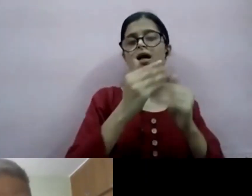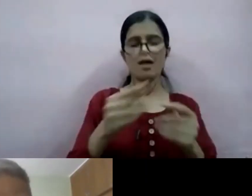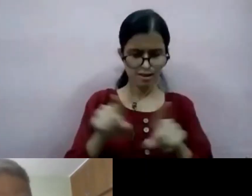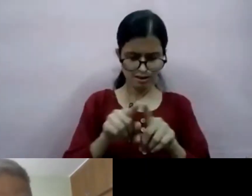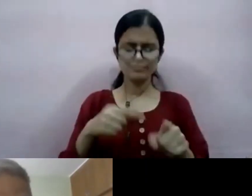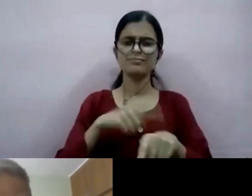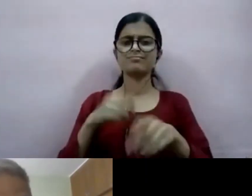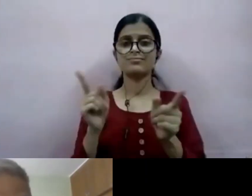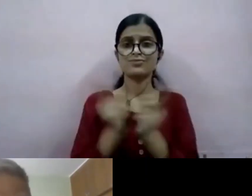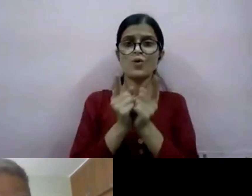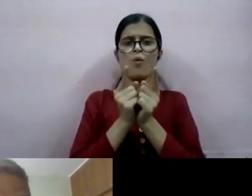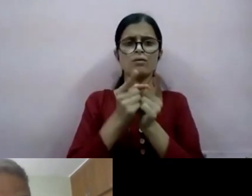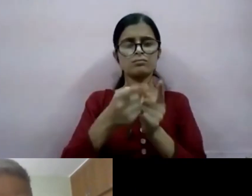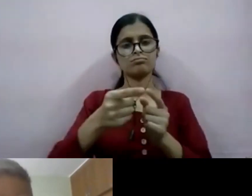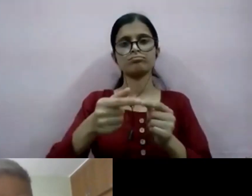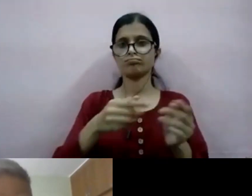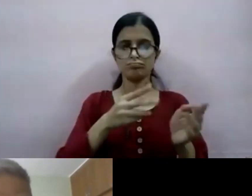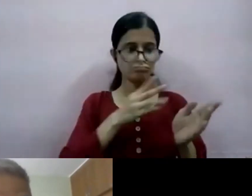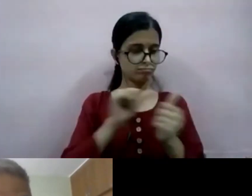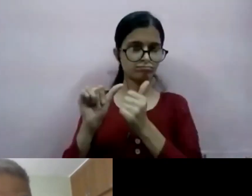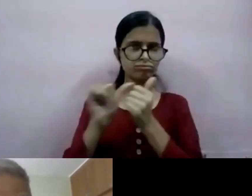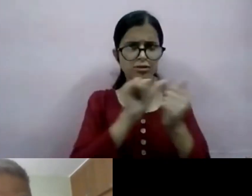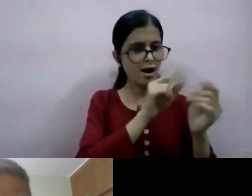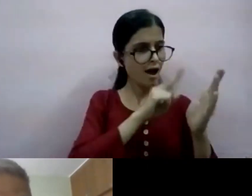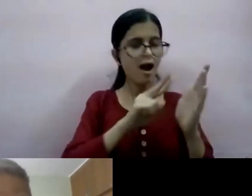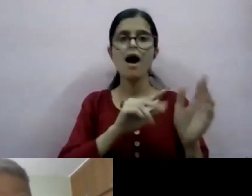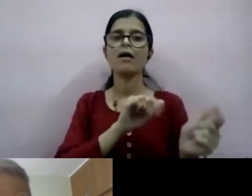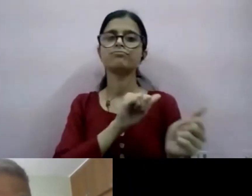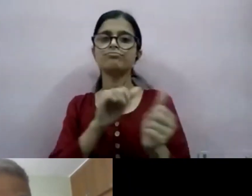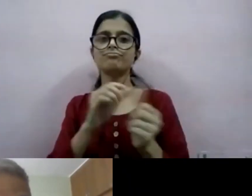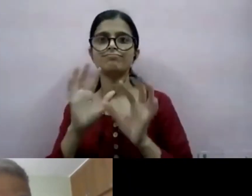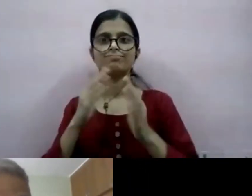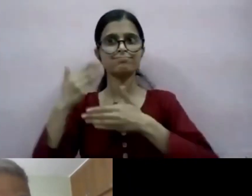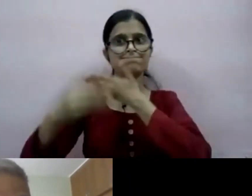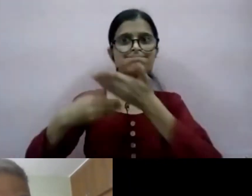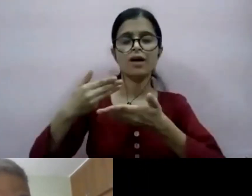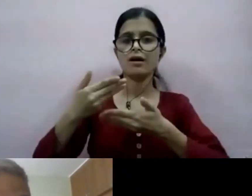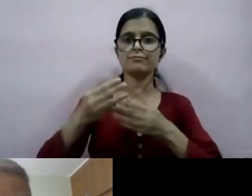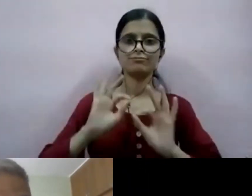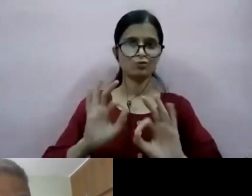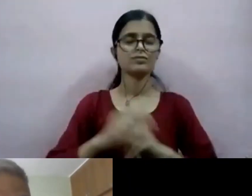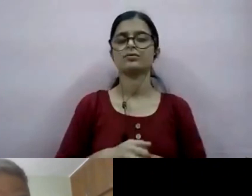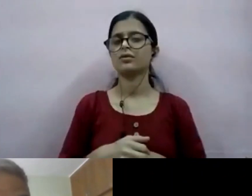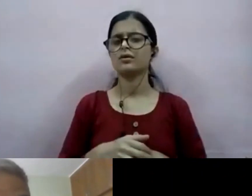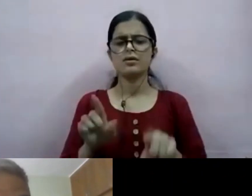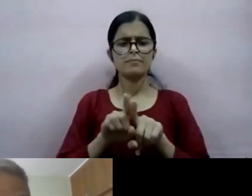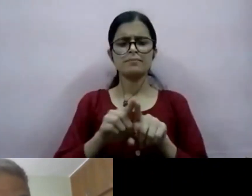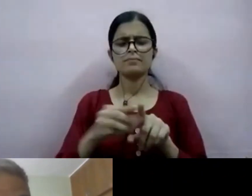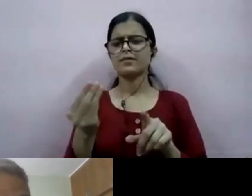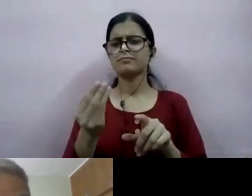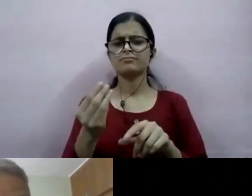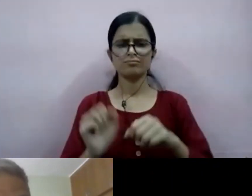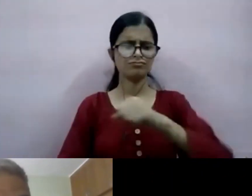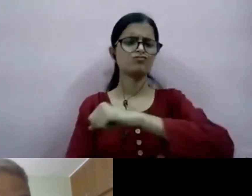time, you covered so much and in a sense laid down the foundation for a lot